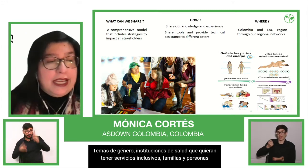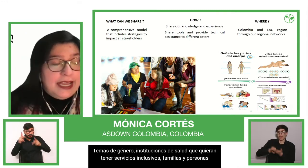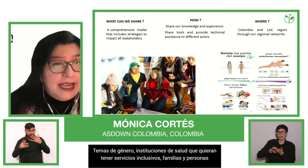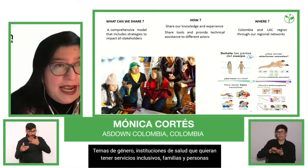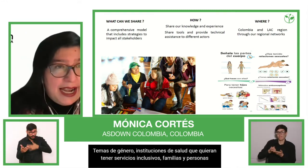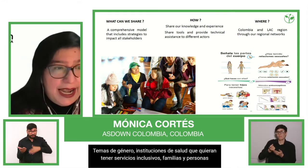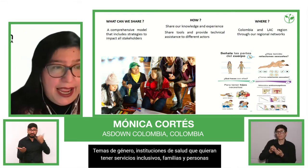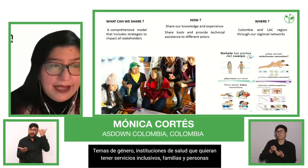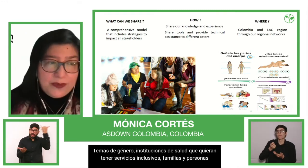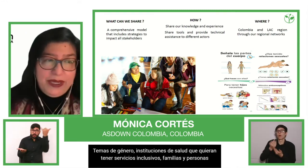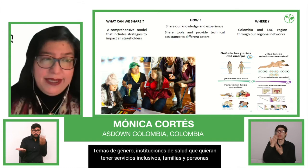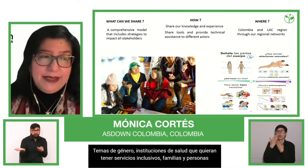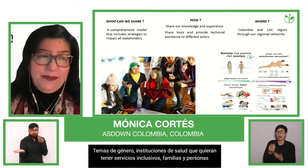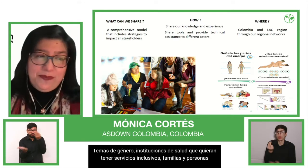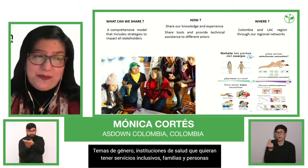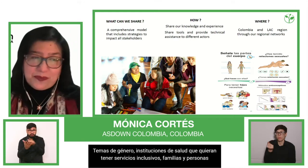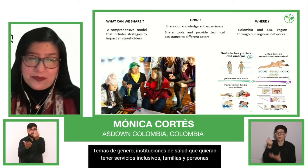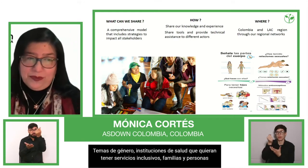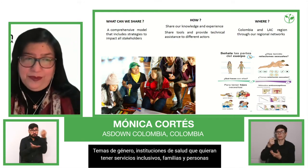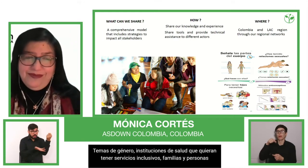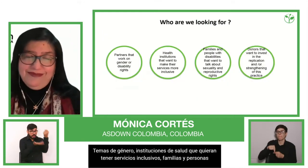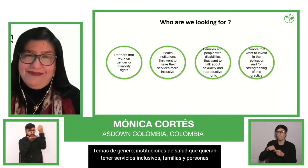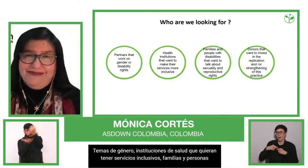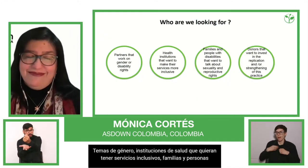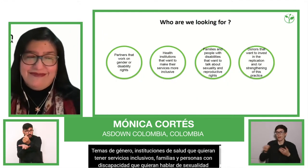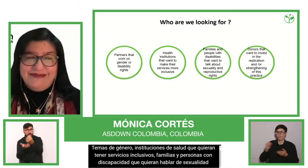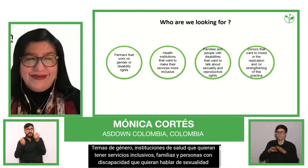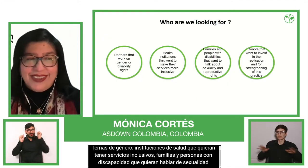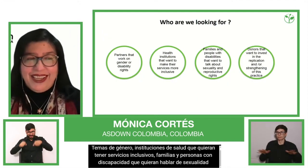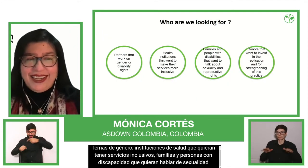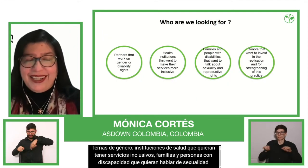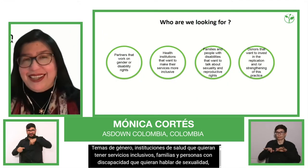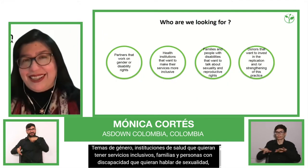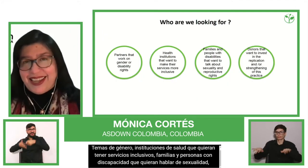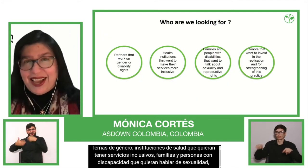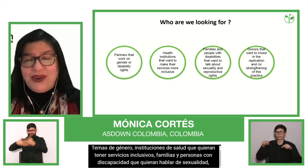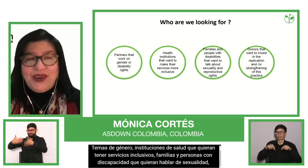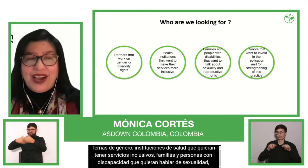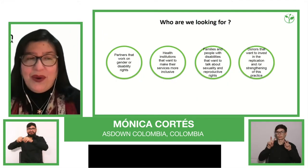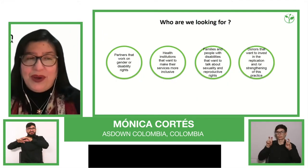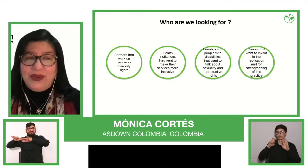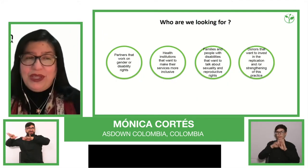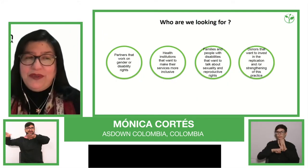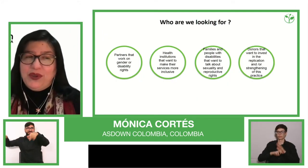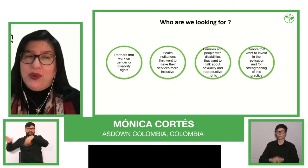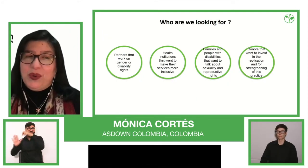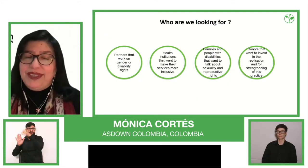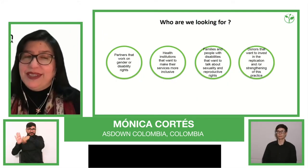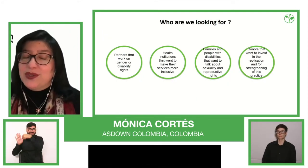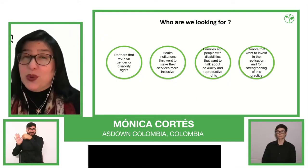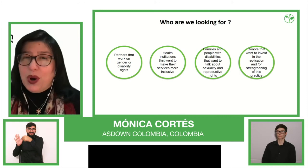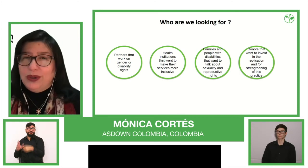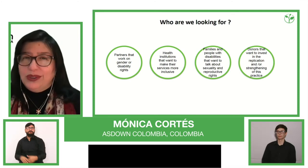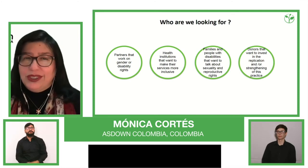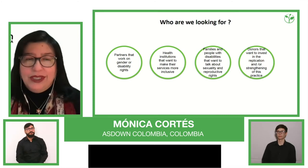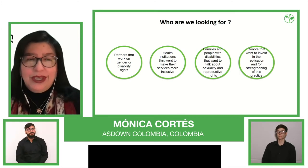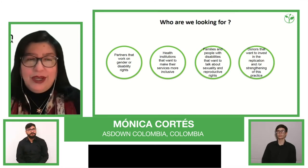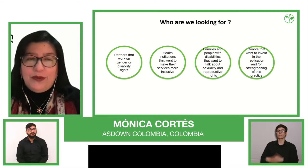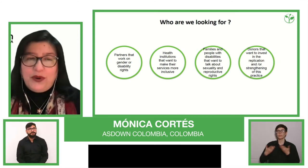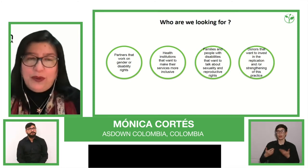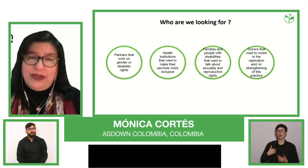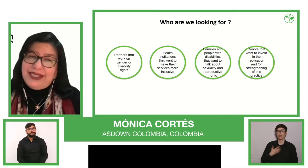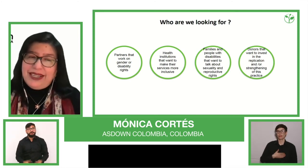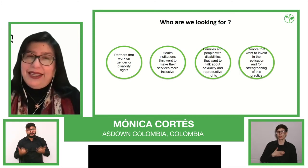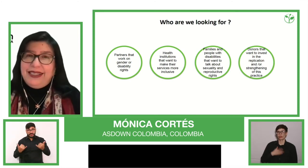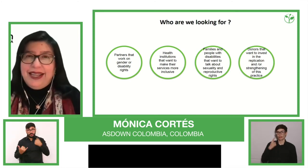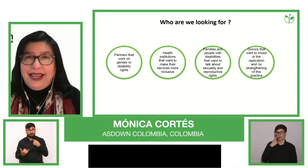strengthening of this practice. Next, please. Próxima, por favor. Now, I want to leave you with this quote